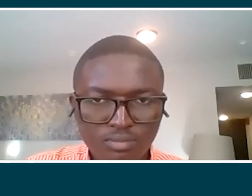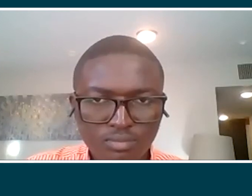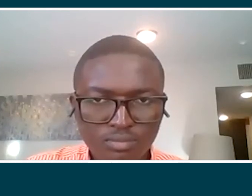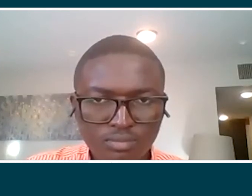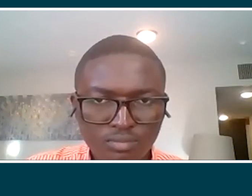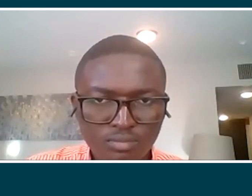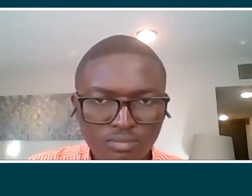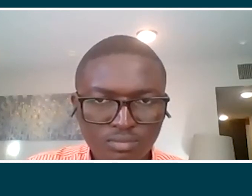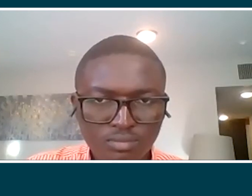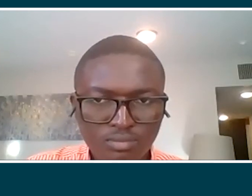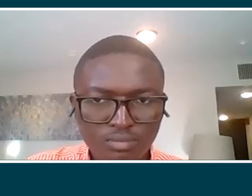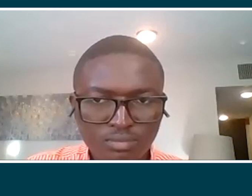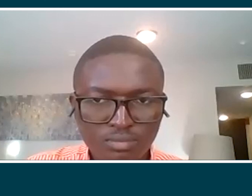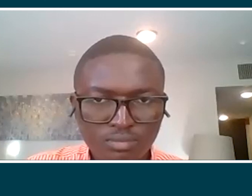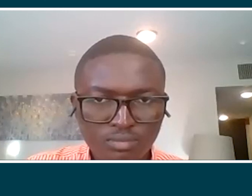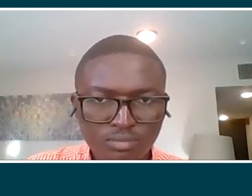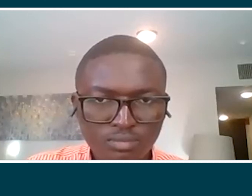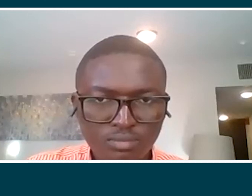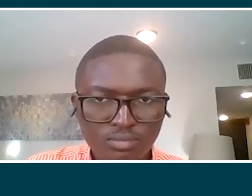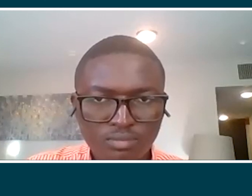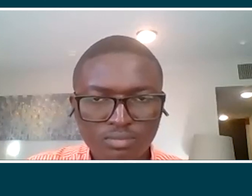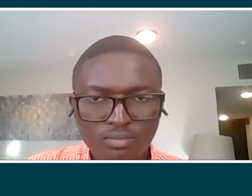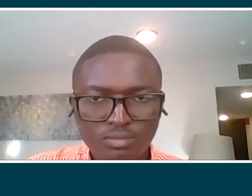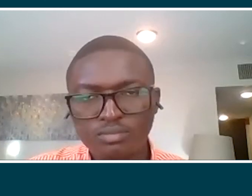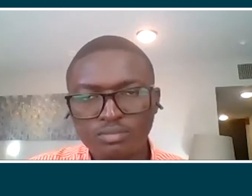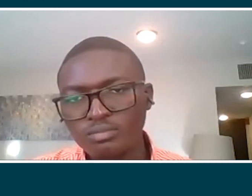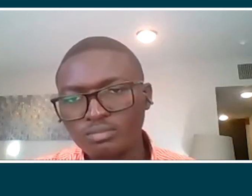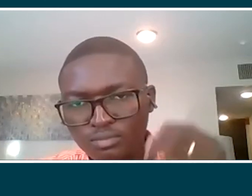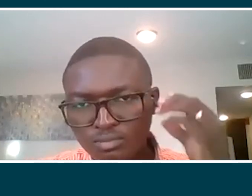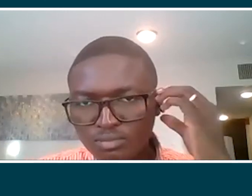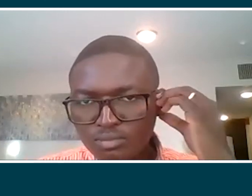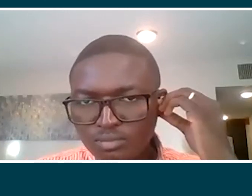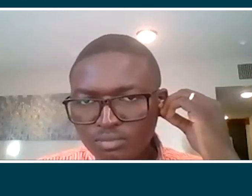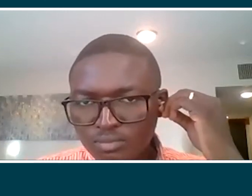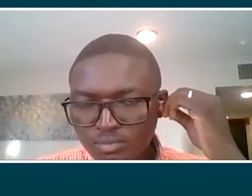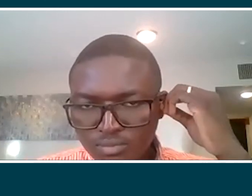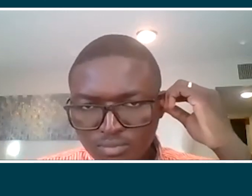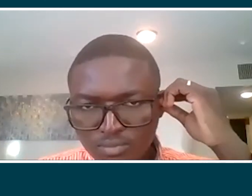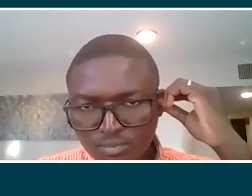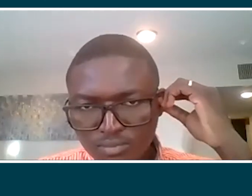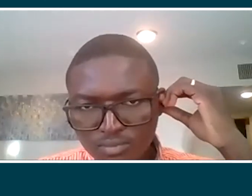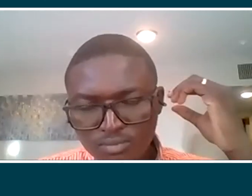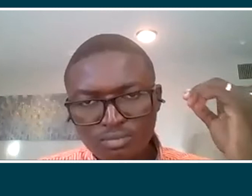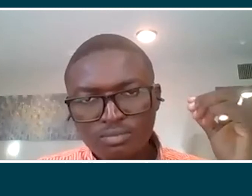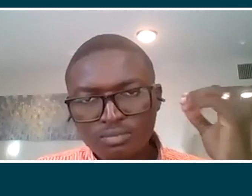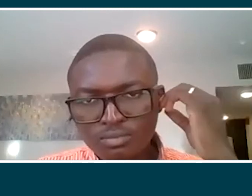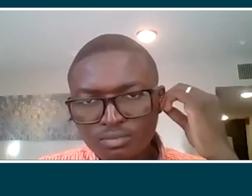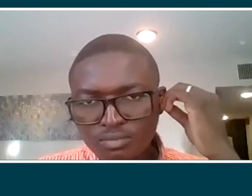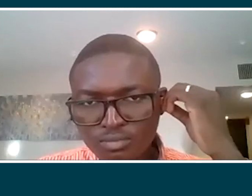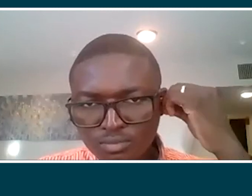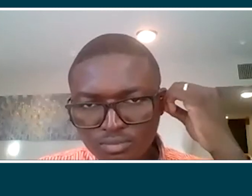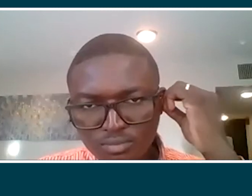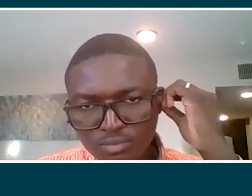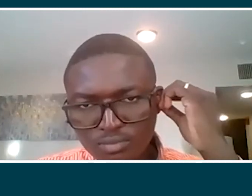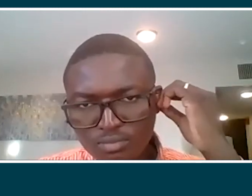more questions come up from the audience. But I really think there are a few tangible,